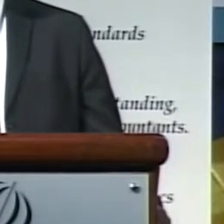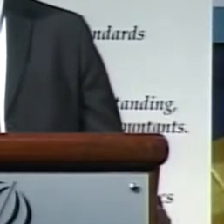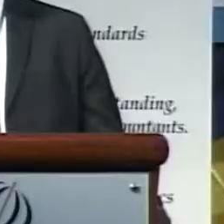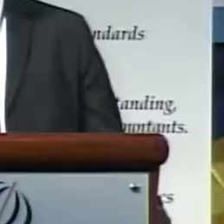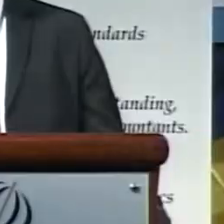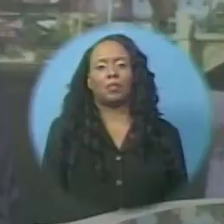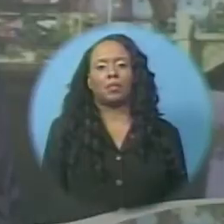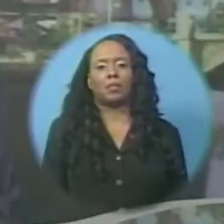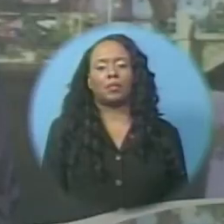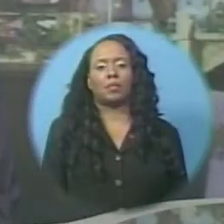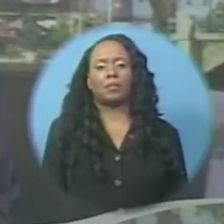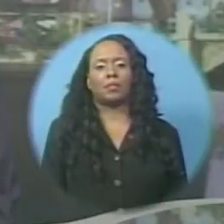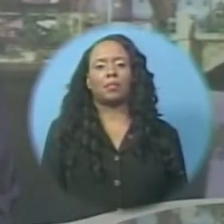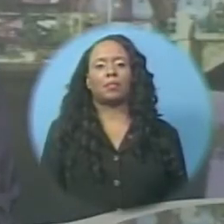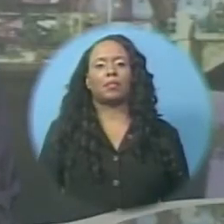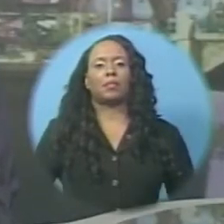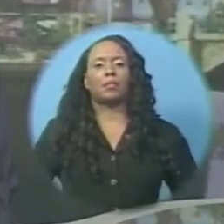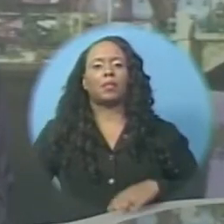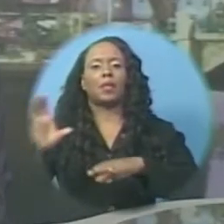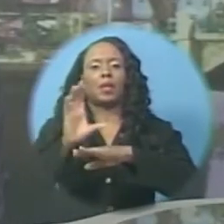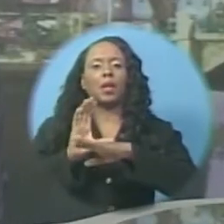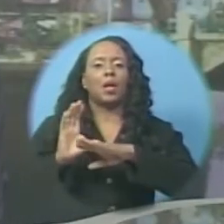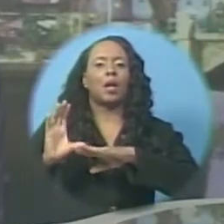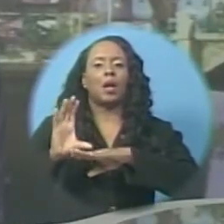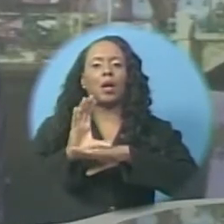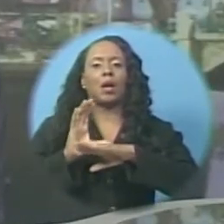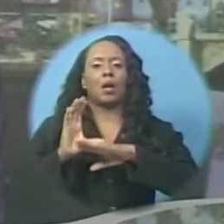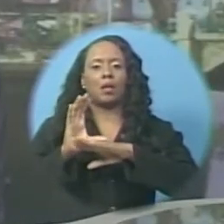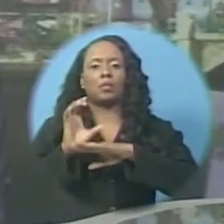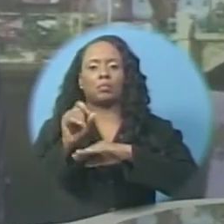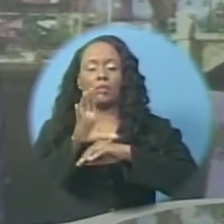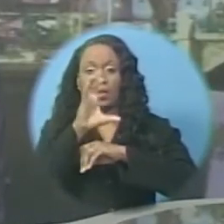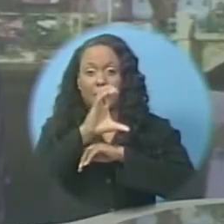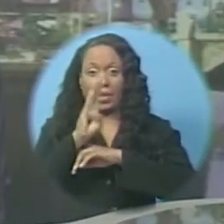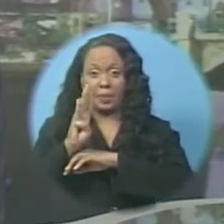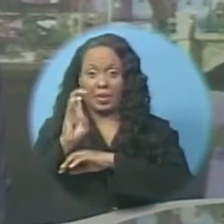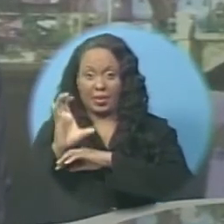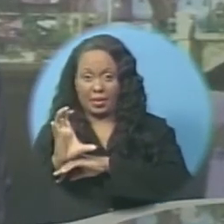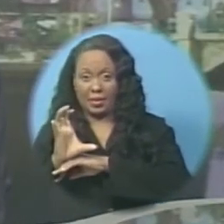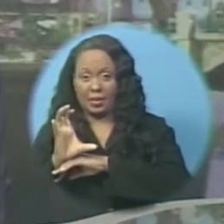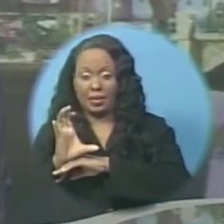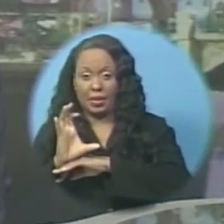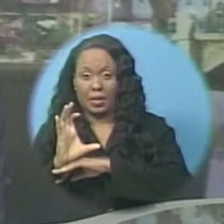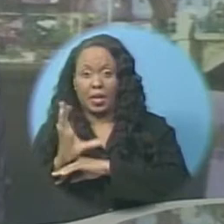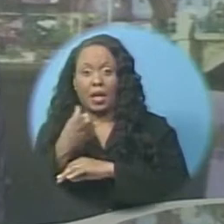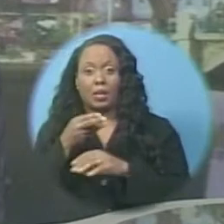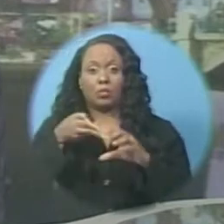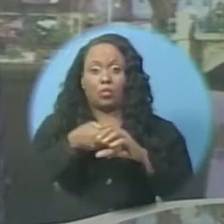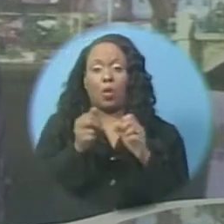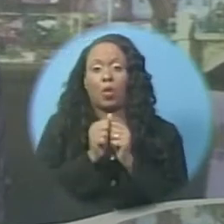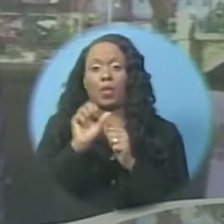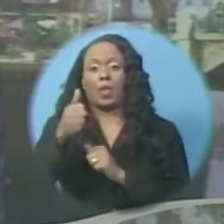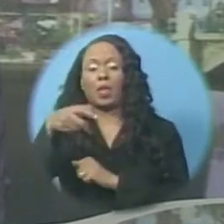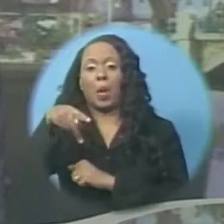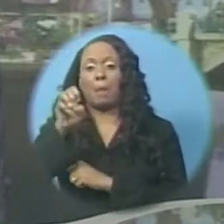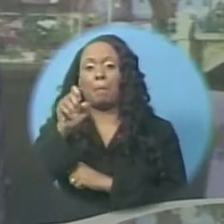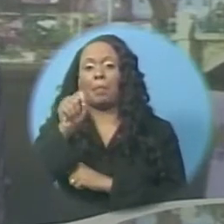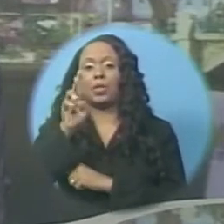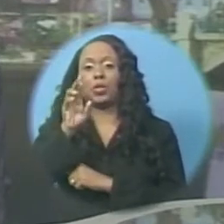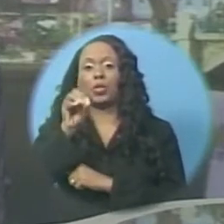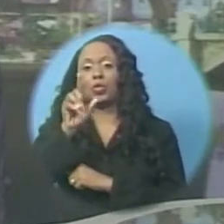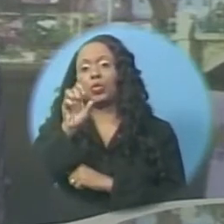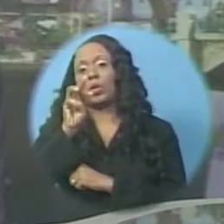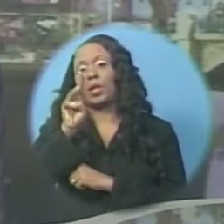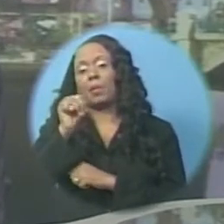globally. The island's leading retailer of petroleum products has joined the Caribbean Broadcasting Corporation's Guardian of